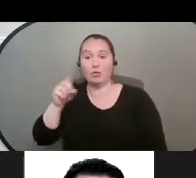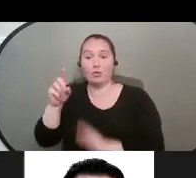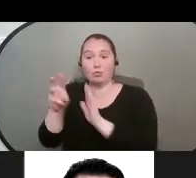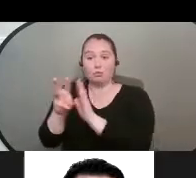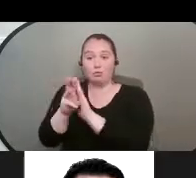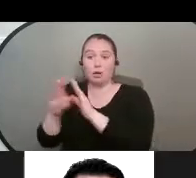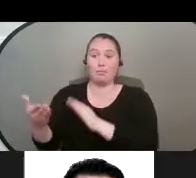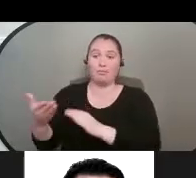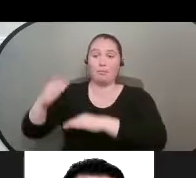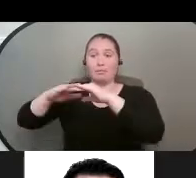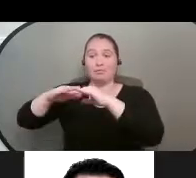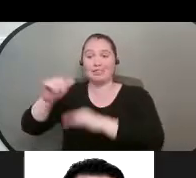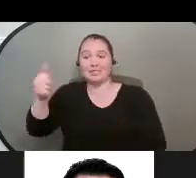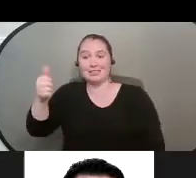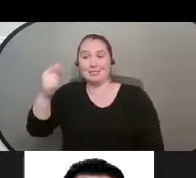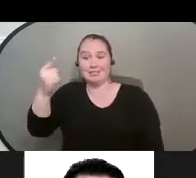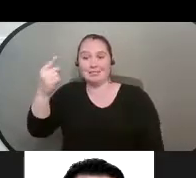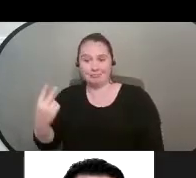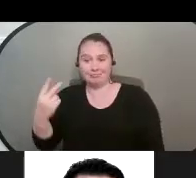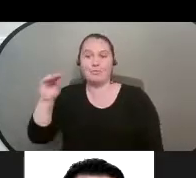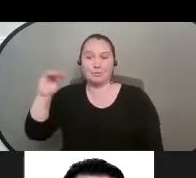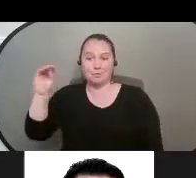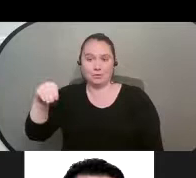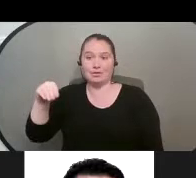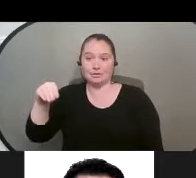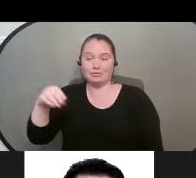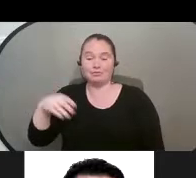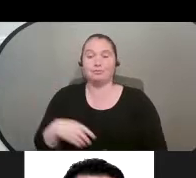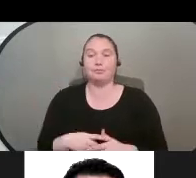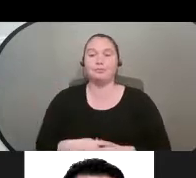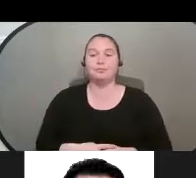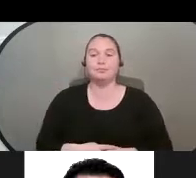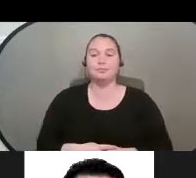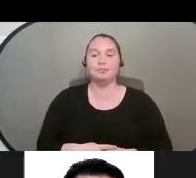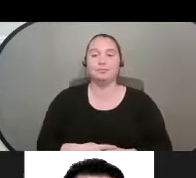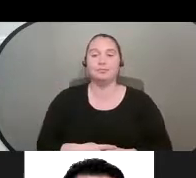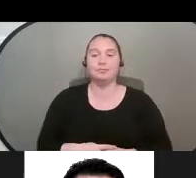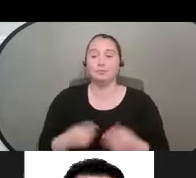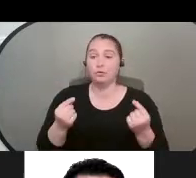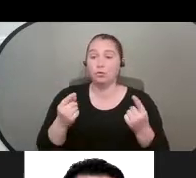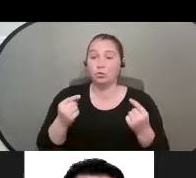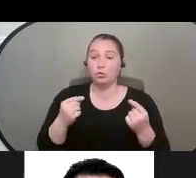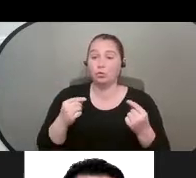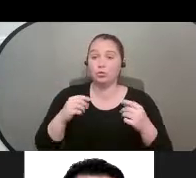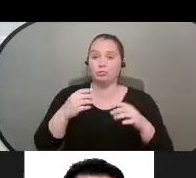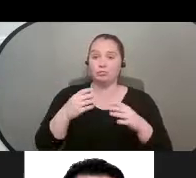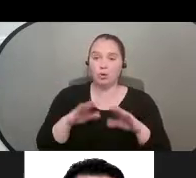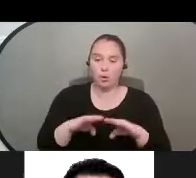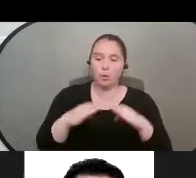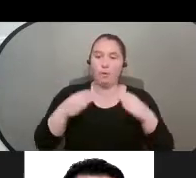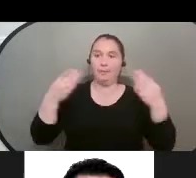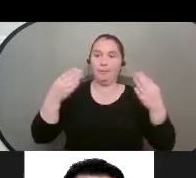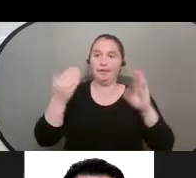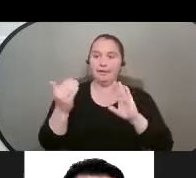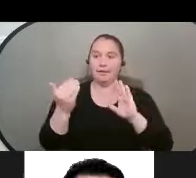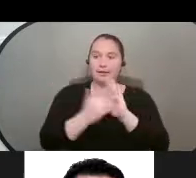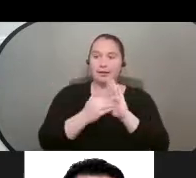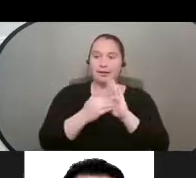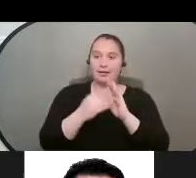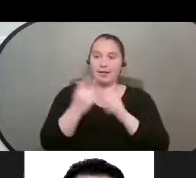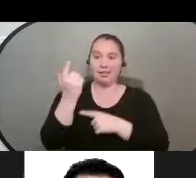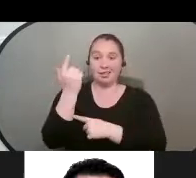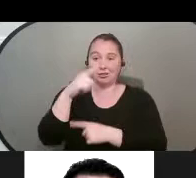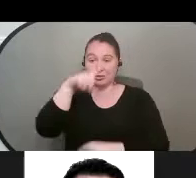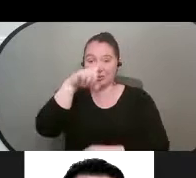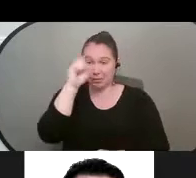to about 10.5%. And when we began to reopen over last summer, it dropped down to about